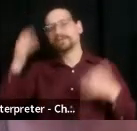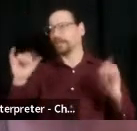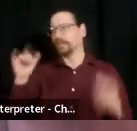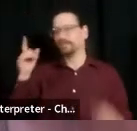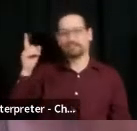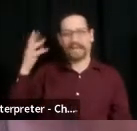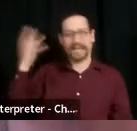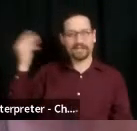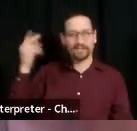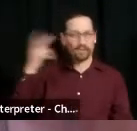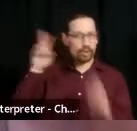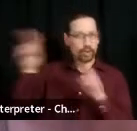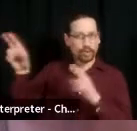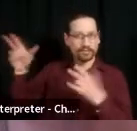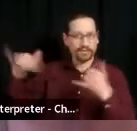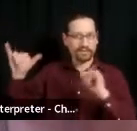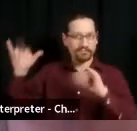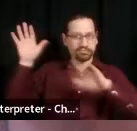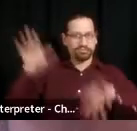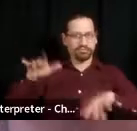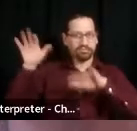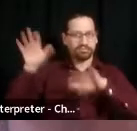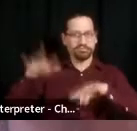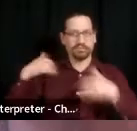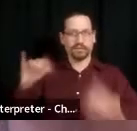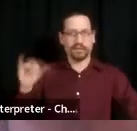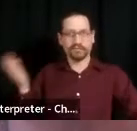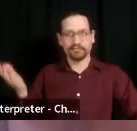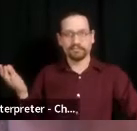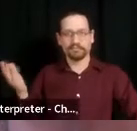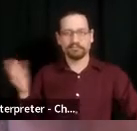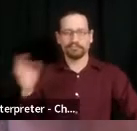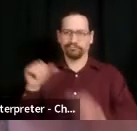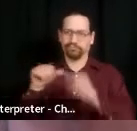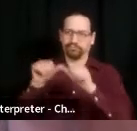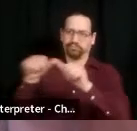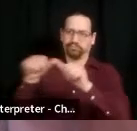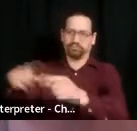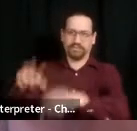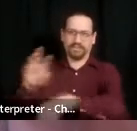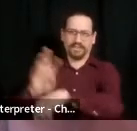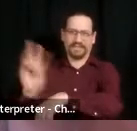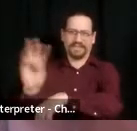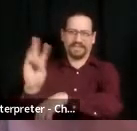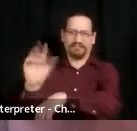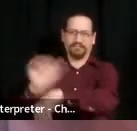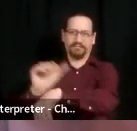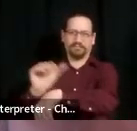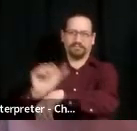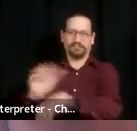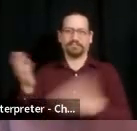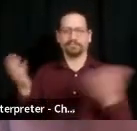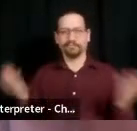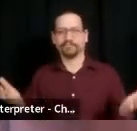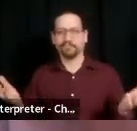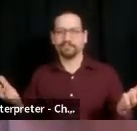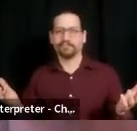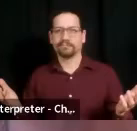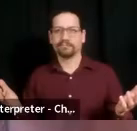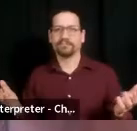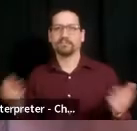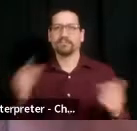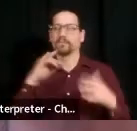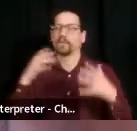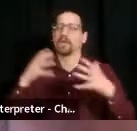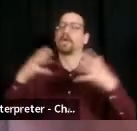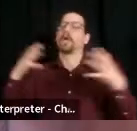strong to about 6 o'clock, a little after 6 o'clock, so you still have a couple more hours of snow, and we still got a great deal of work to do. We're very fortunate,